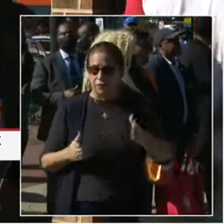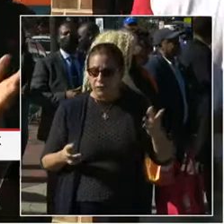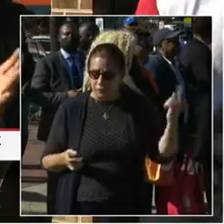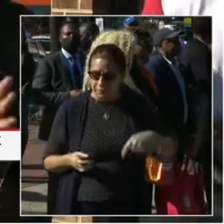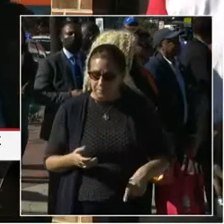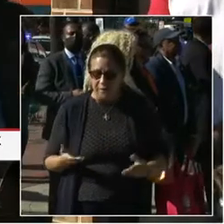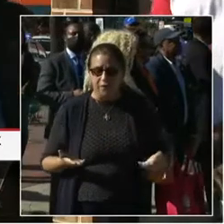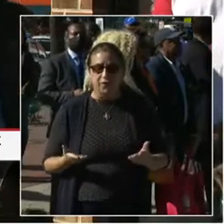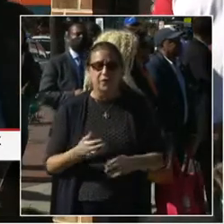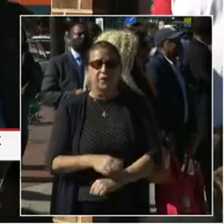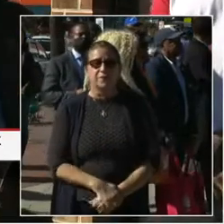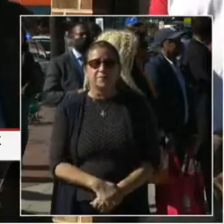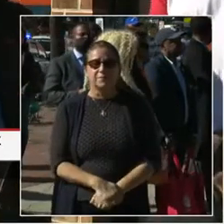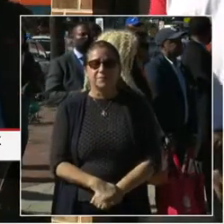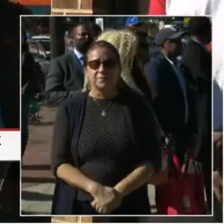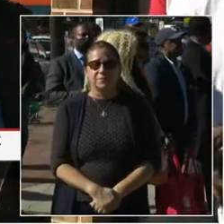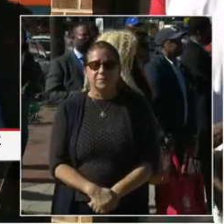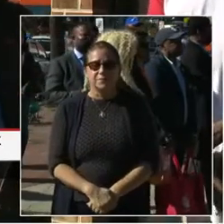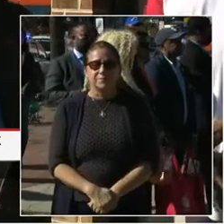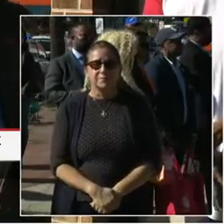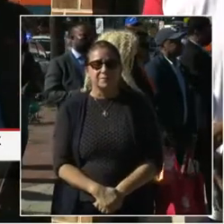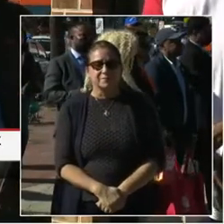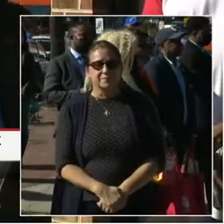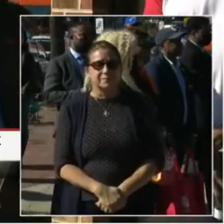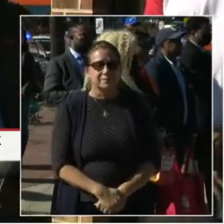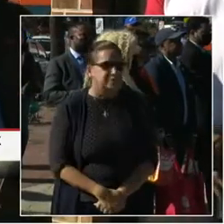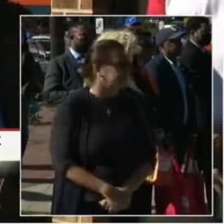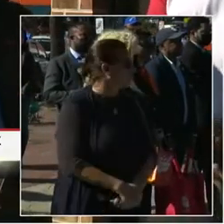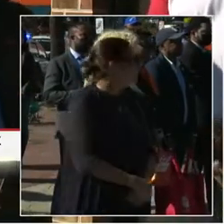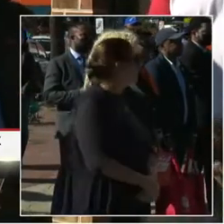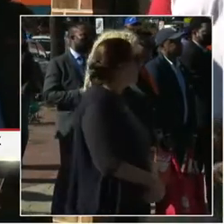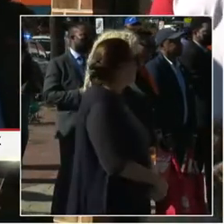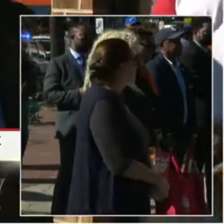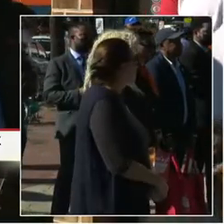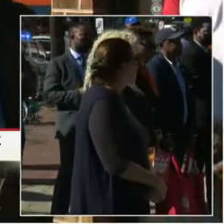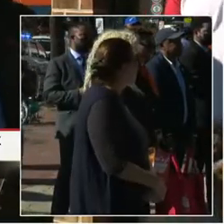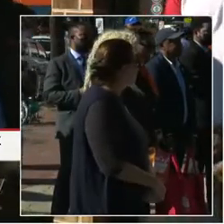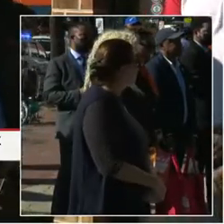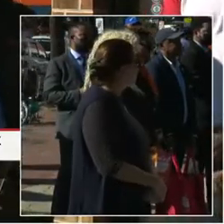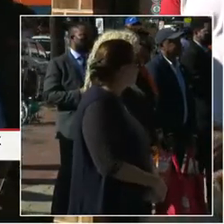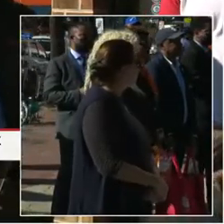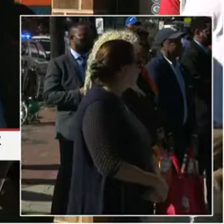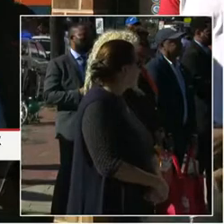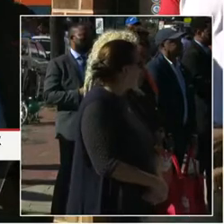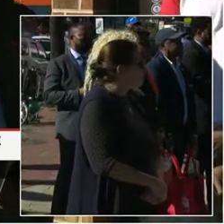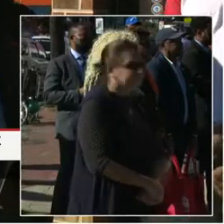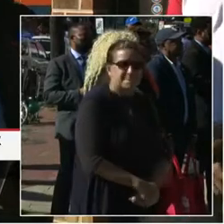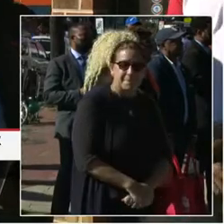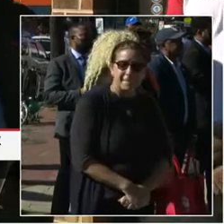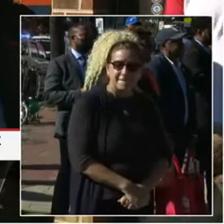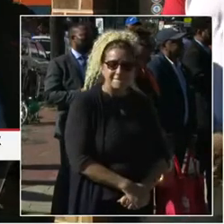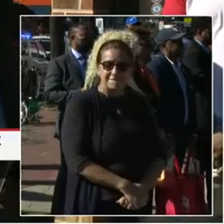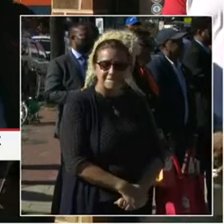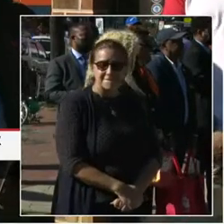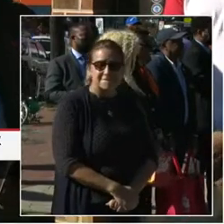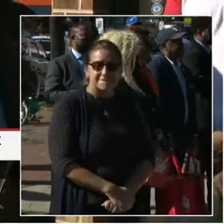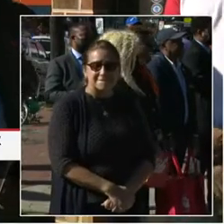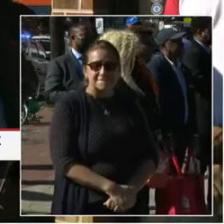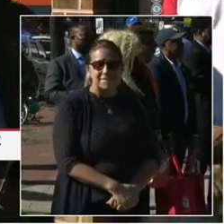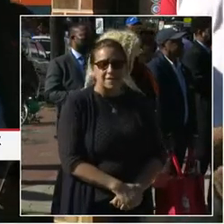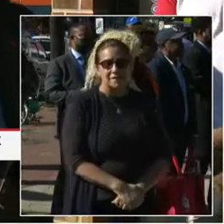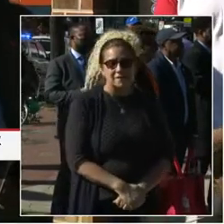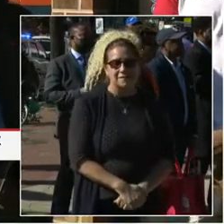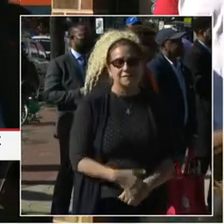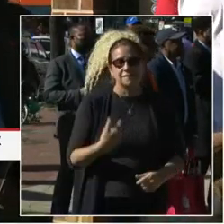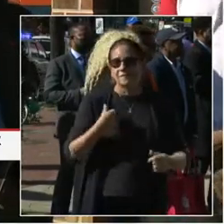record-breaking year. Miss Ali knows this, of international travel. We love international travelers. They stay longer.